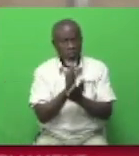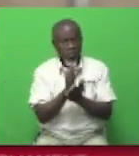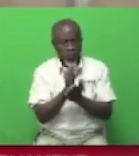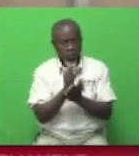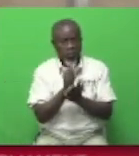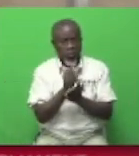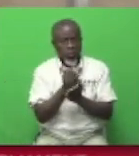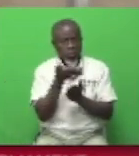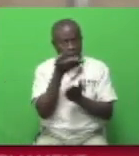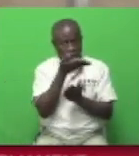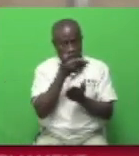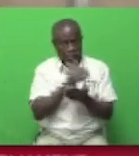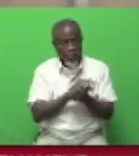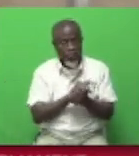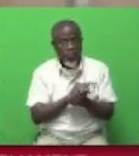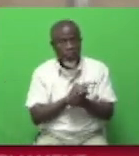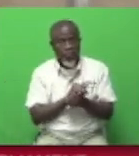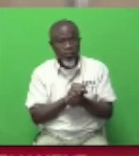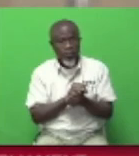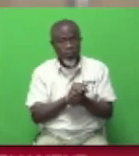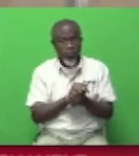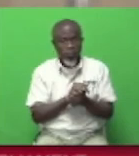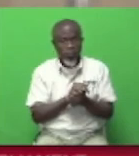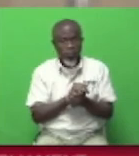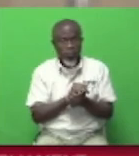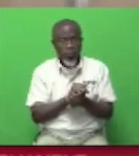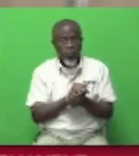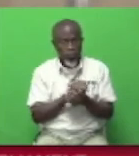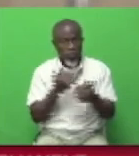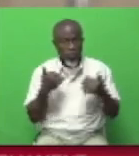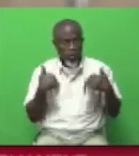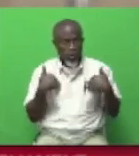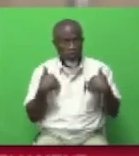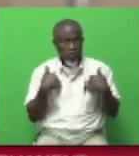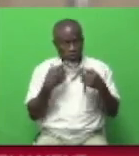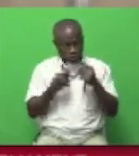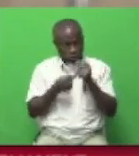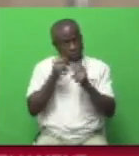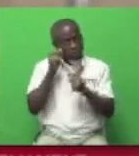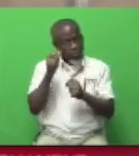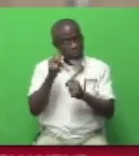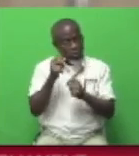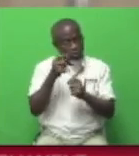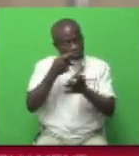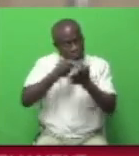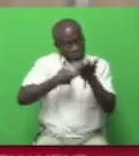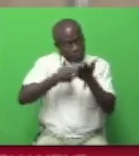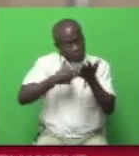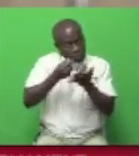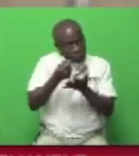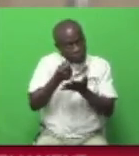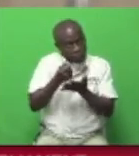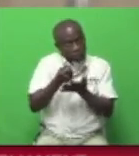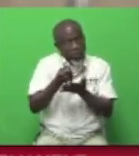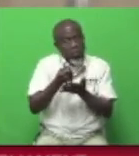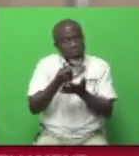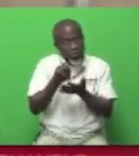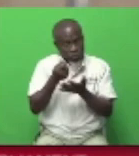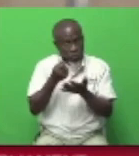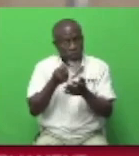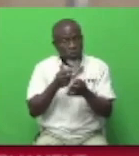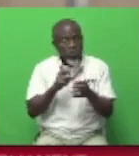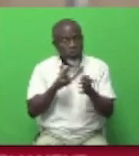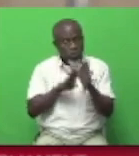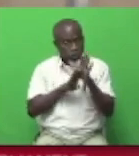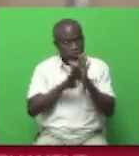General and Ministry of Legal Affairs, where Trinidad and Tobago, your taxpayers' dollars are spent in, of course, developing